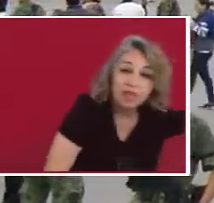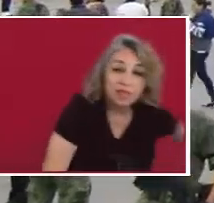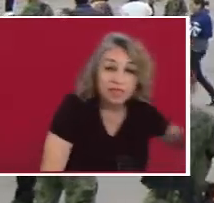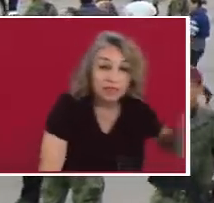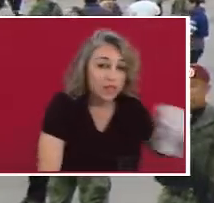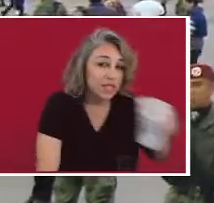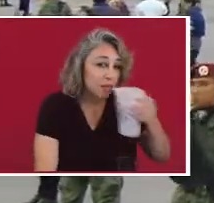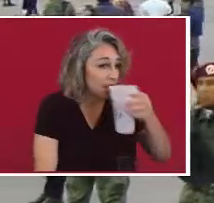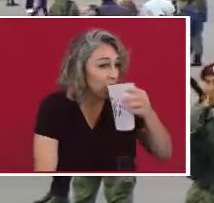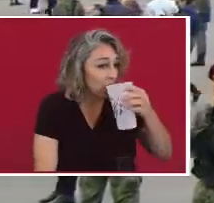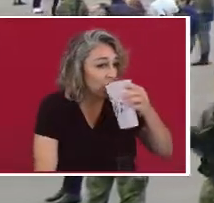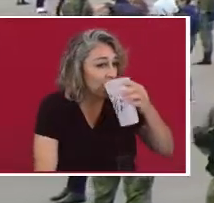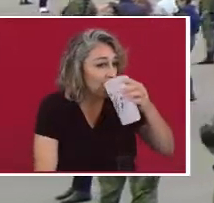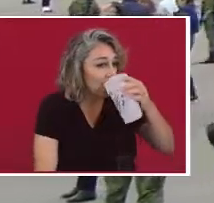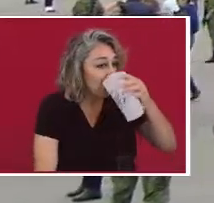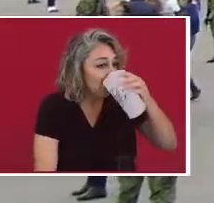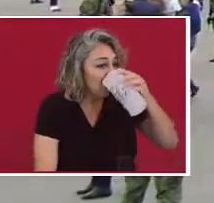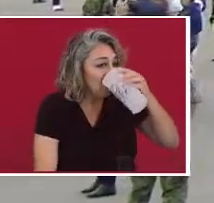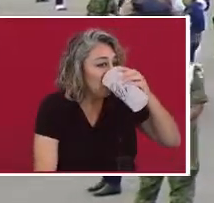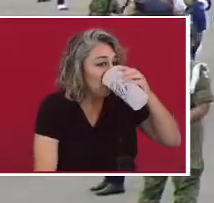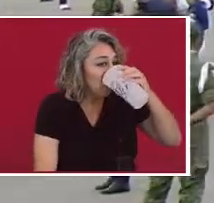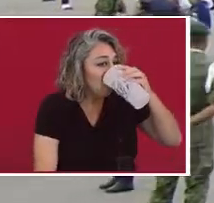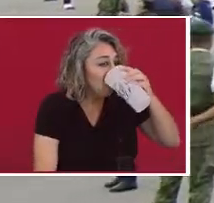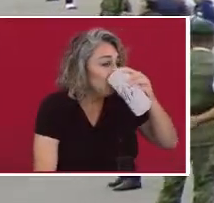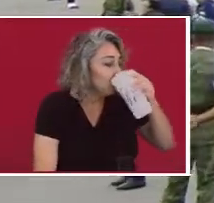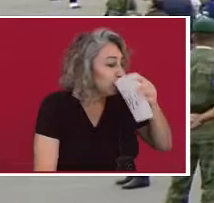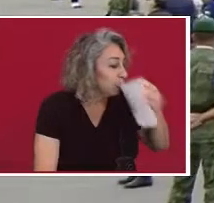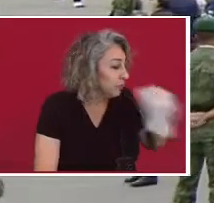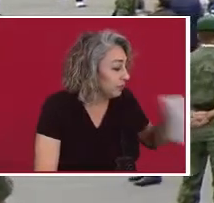A little sippy sippy.